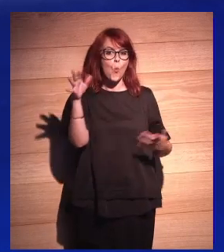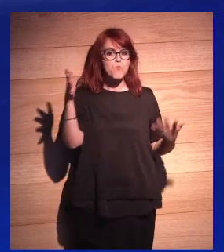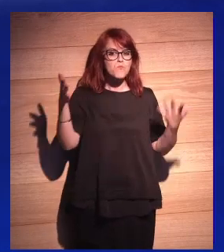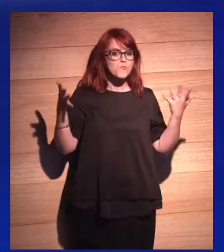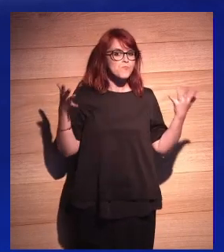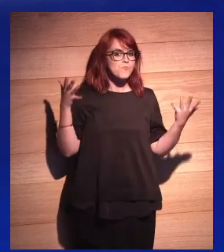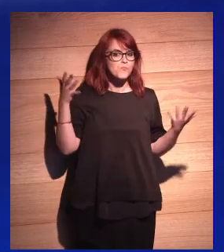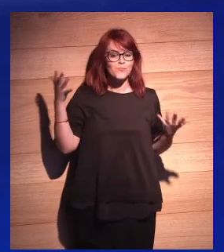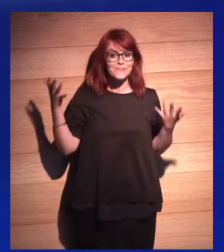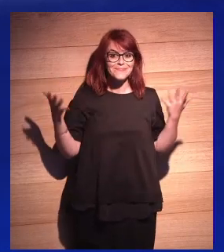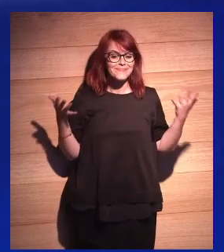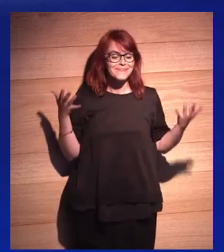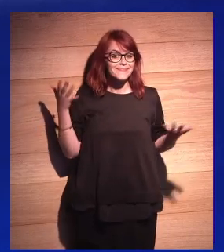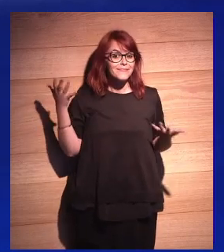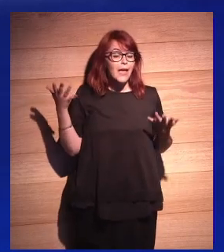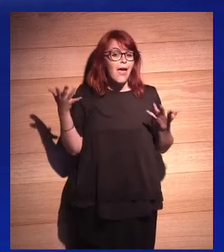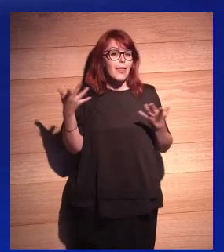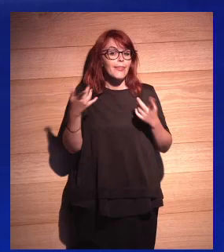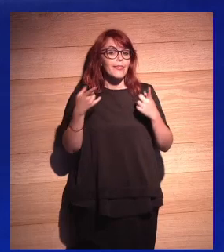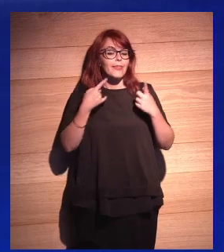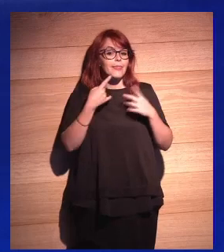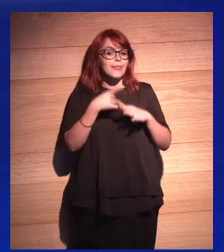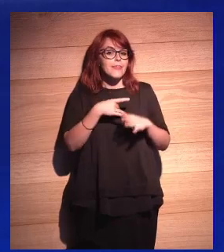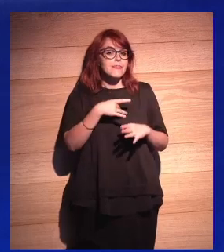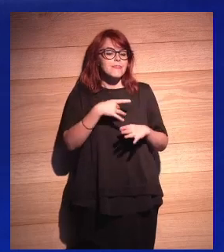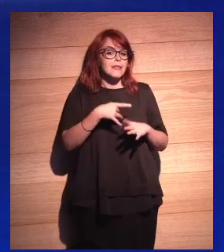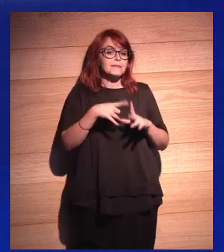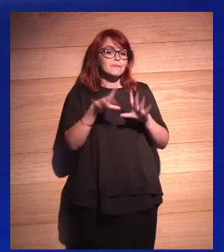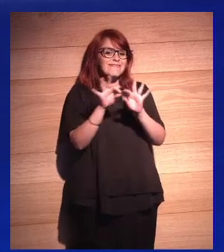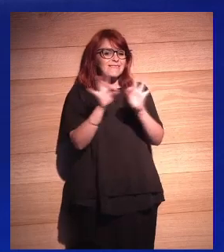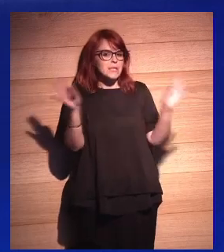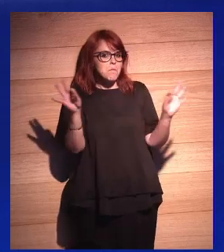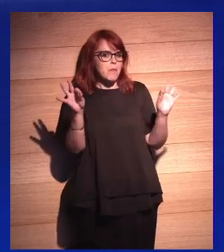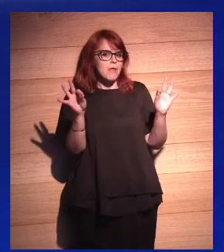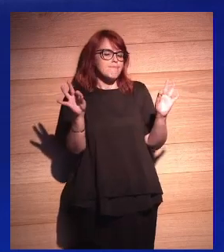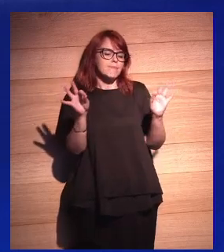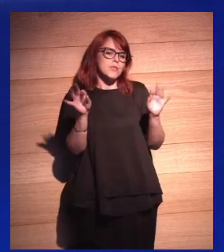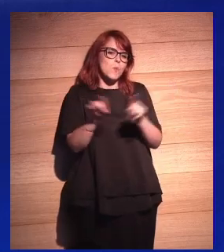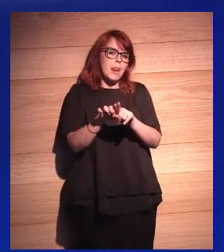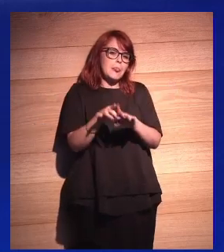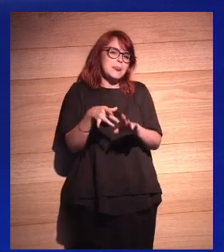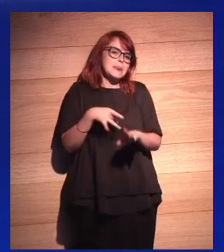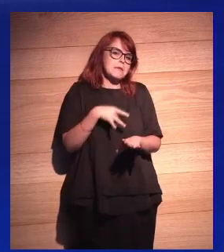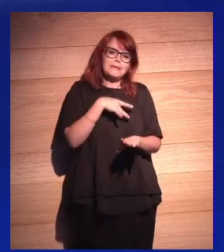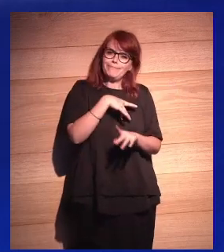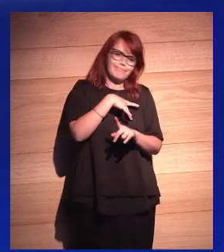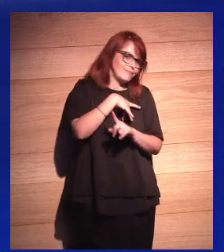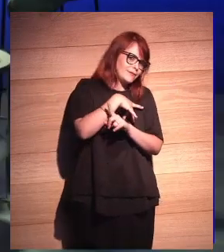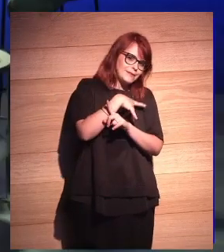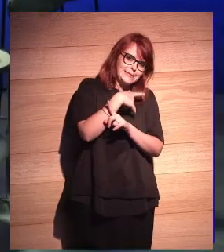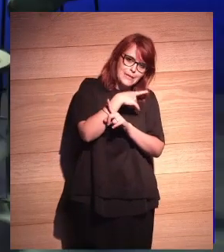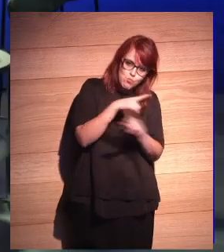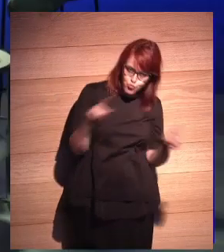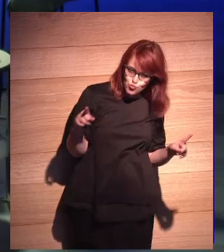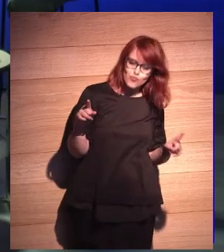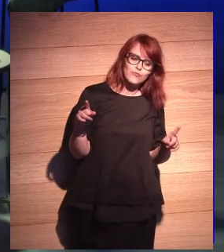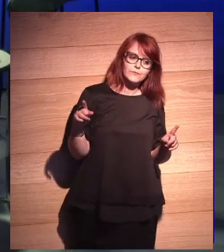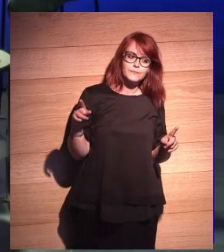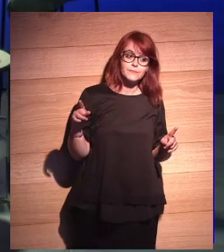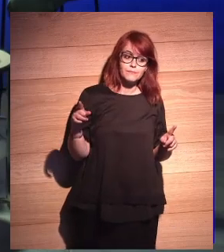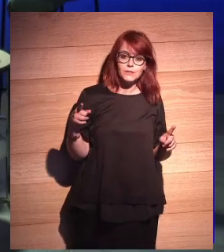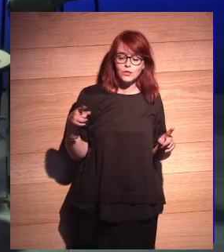try to make it easy or too simplistic for them.